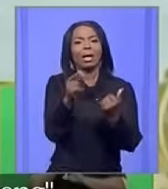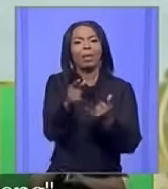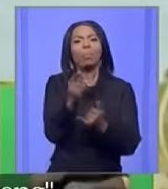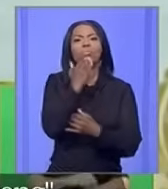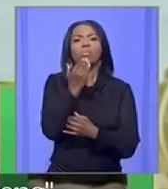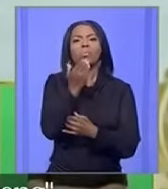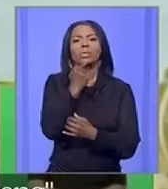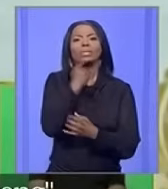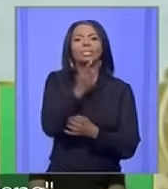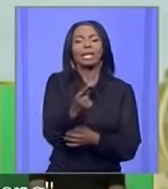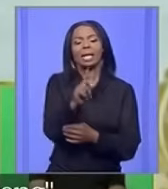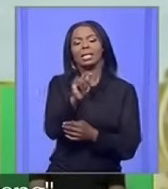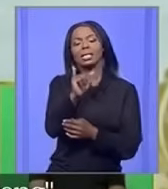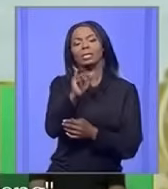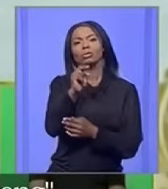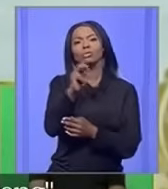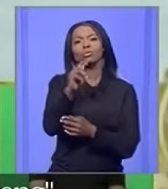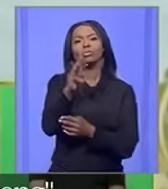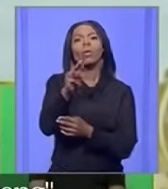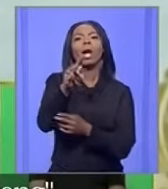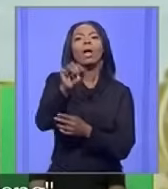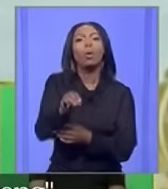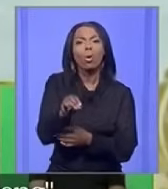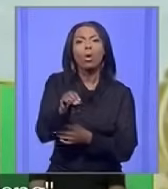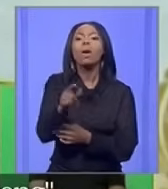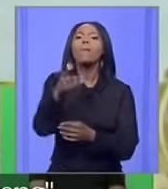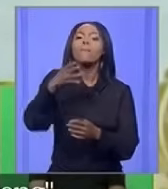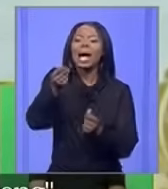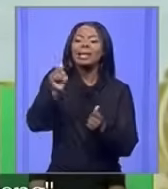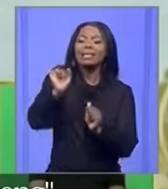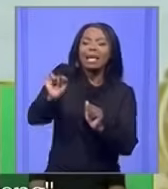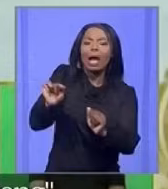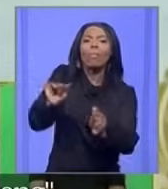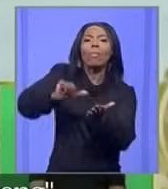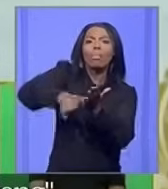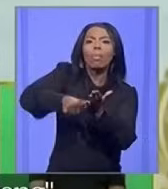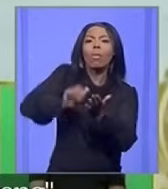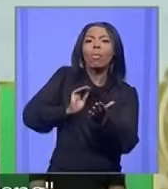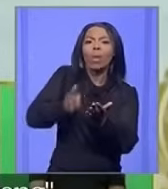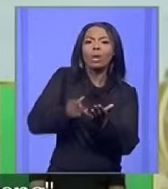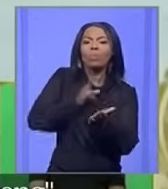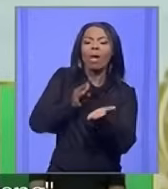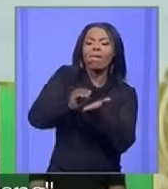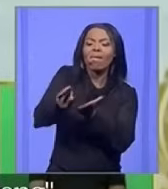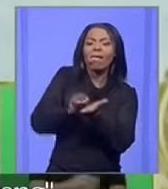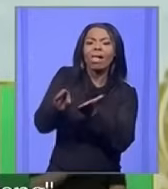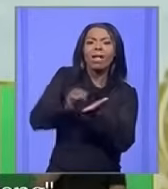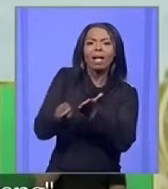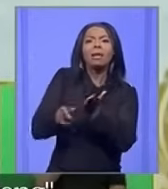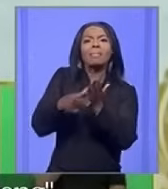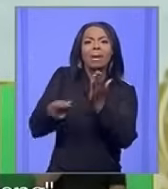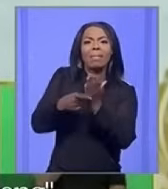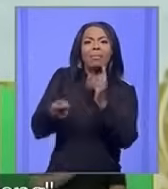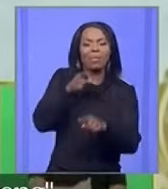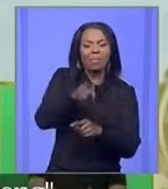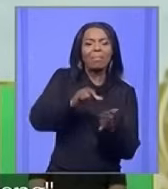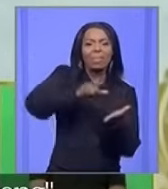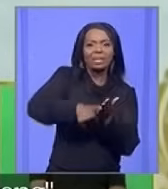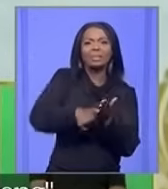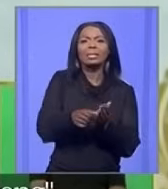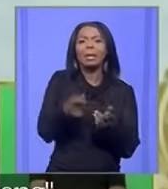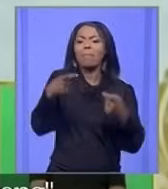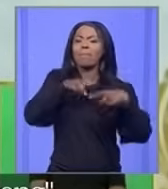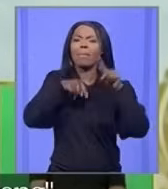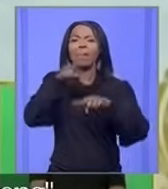balentwazana kuthiwa nguthintswalo, bafuna imali yabo ababeyicontribute ku-pension, abalwinani banikeni imali yabo